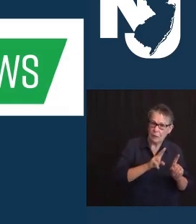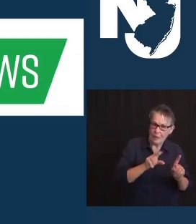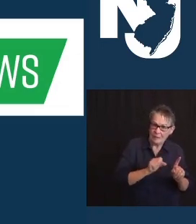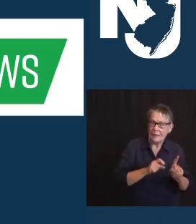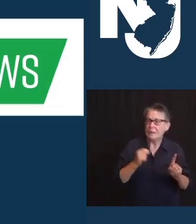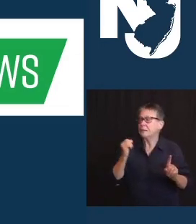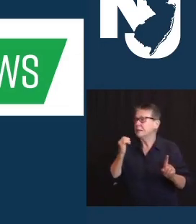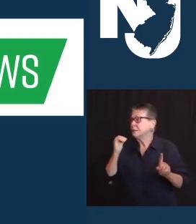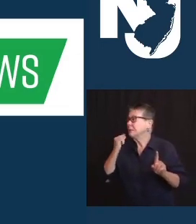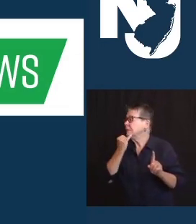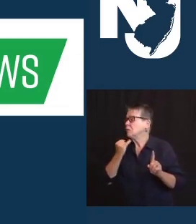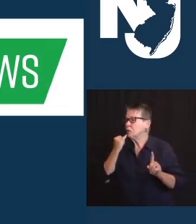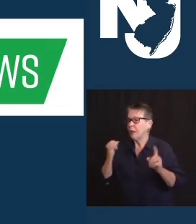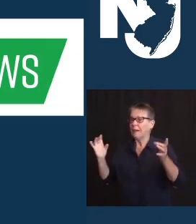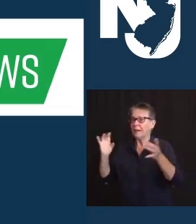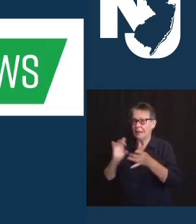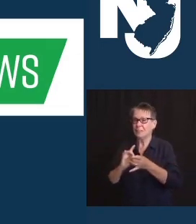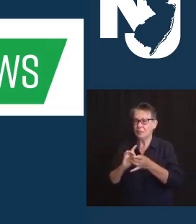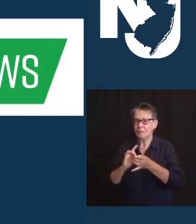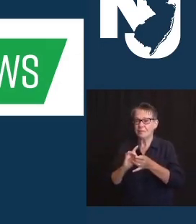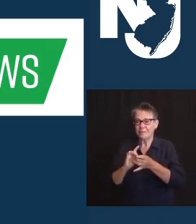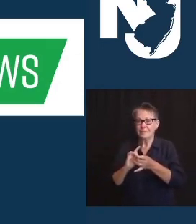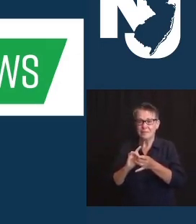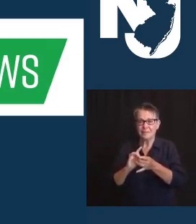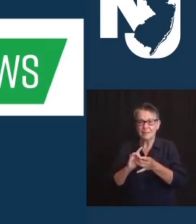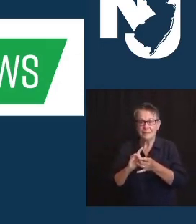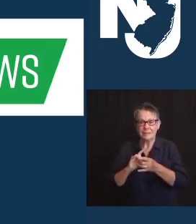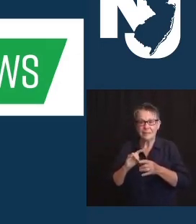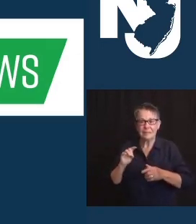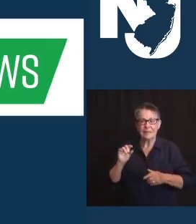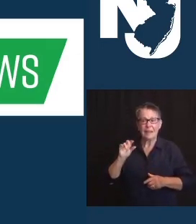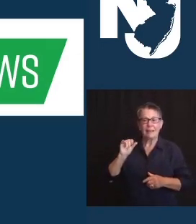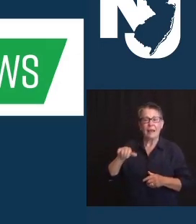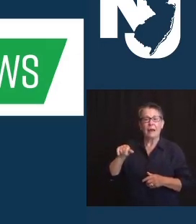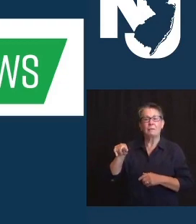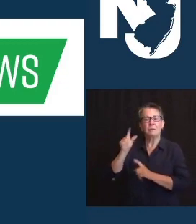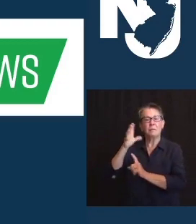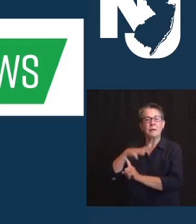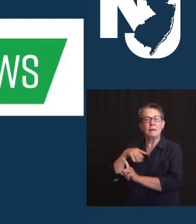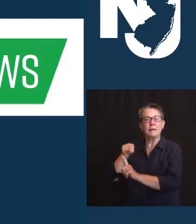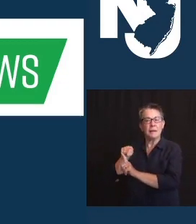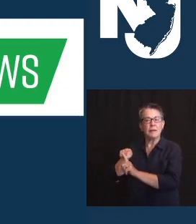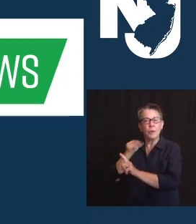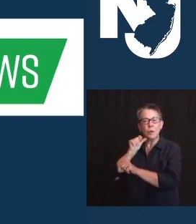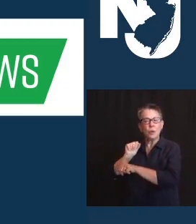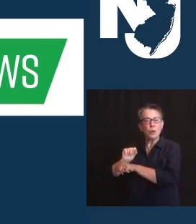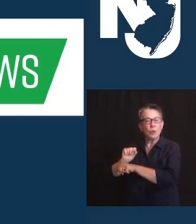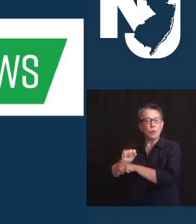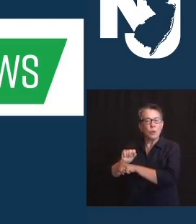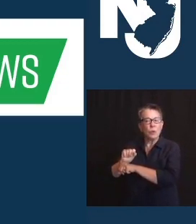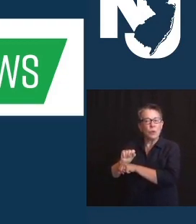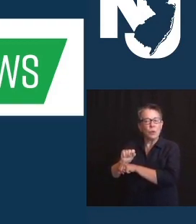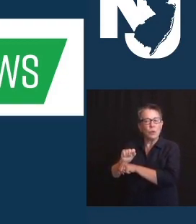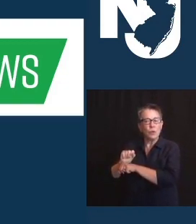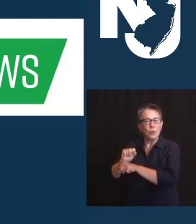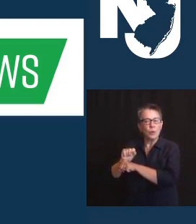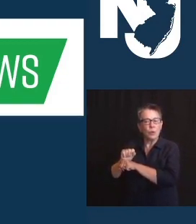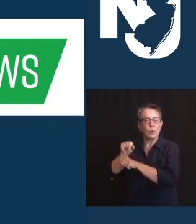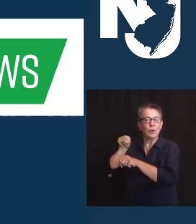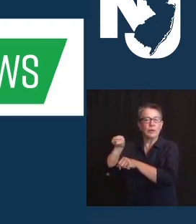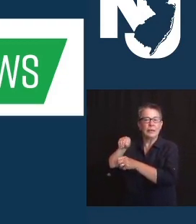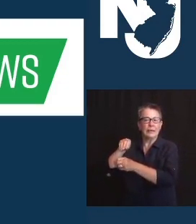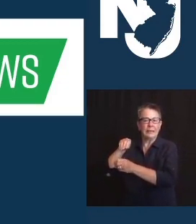Israel's Consul General in New York, including service to New Jersey, is today, and we wish him the very best and thank him for his extraordinary